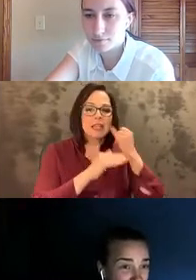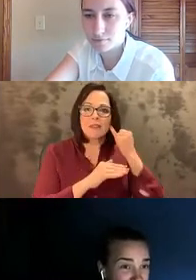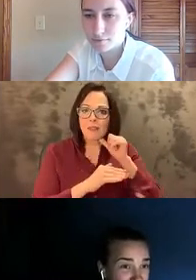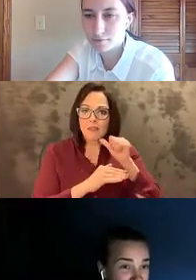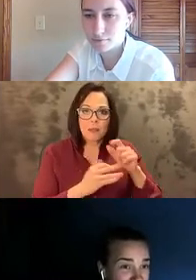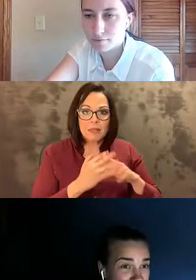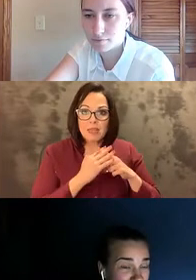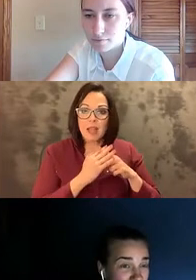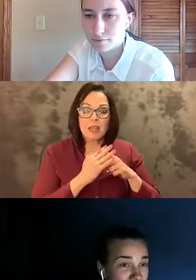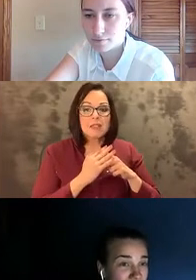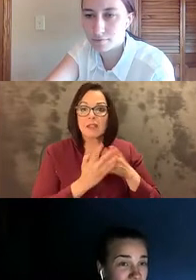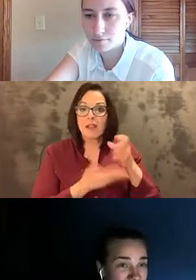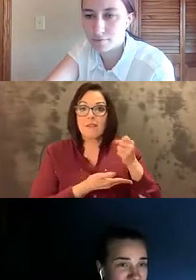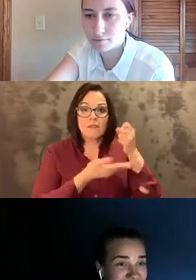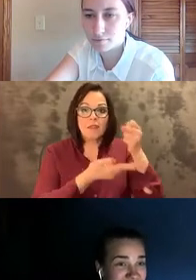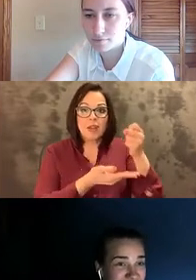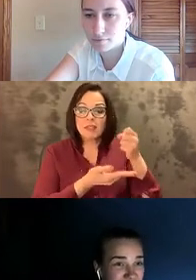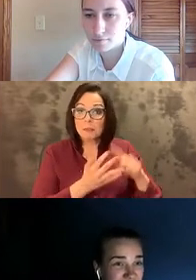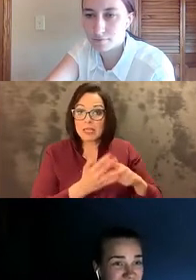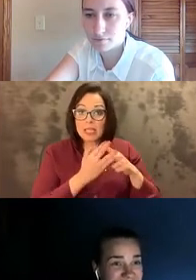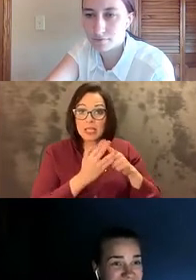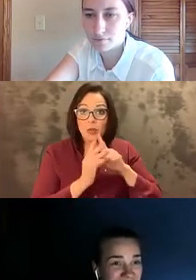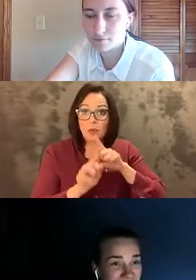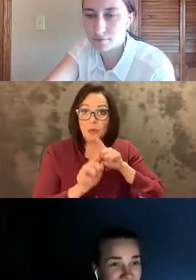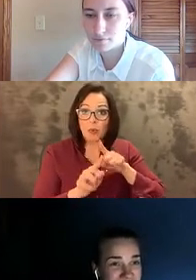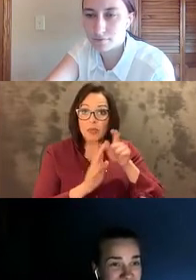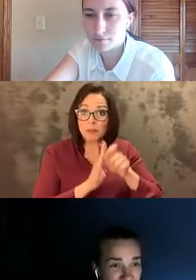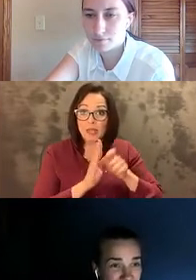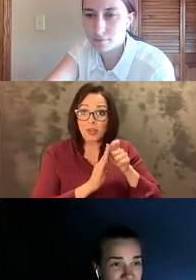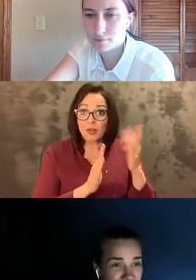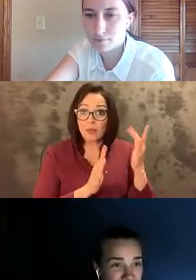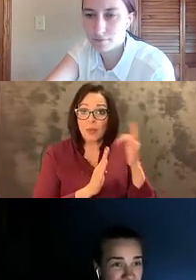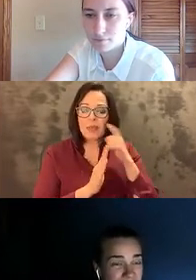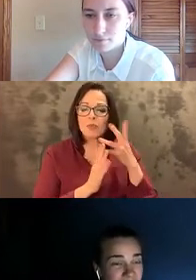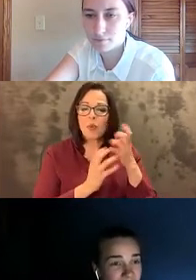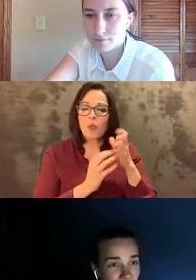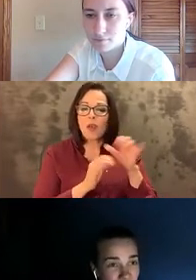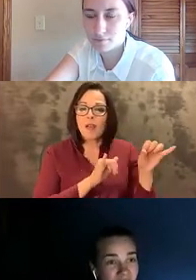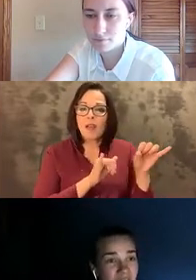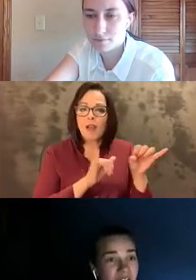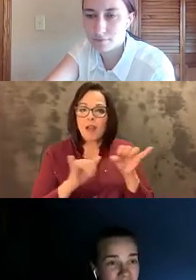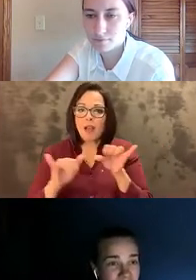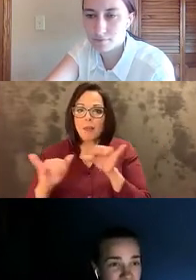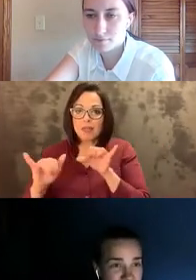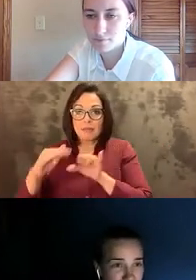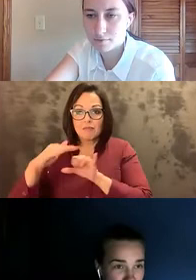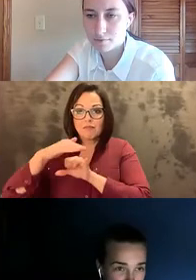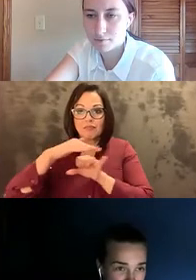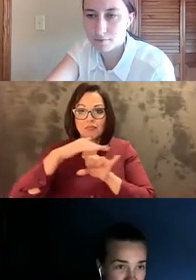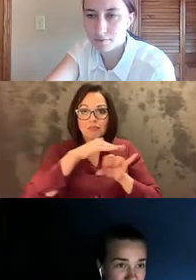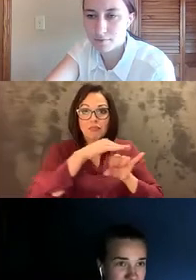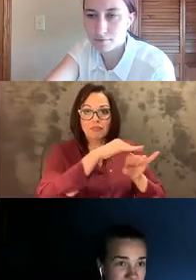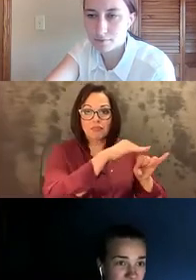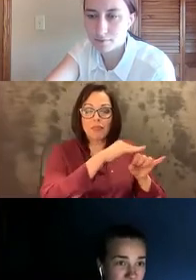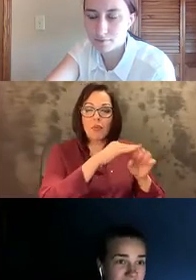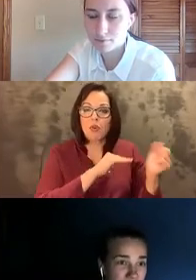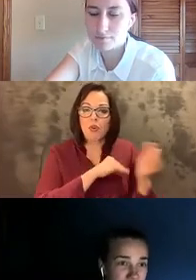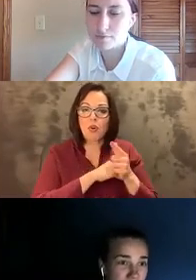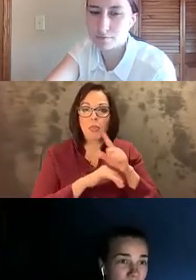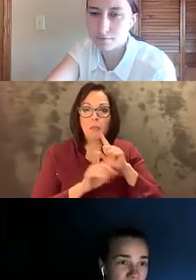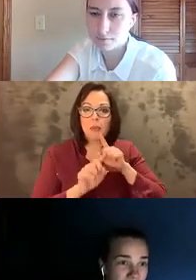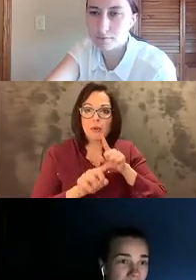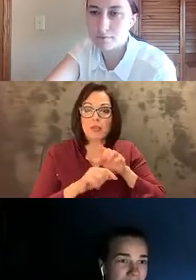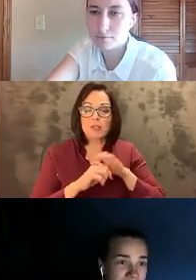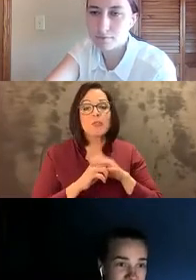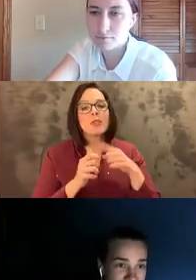of the reporting period, because we want a common denominator for all of the reports so we